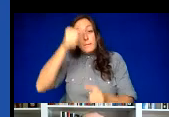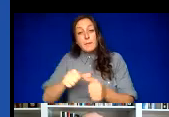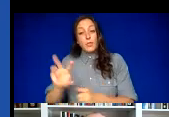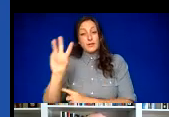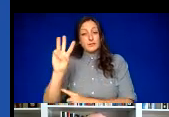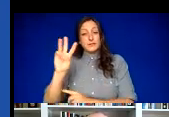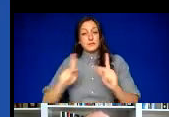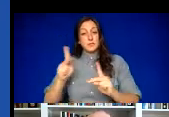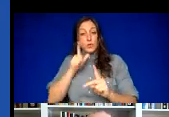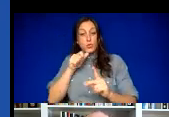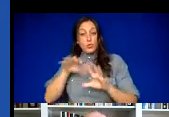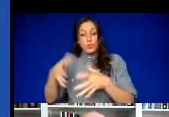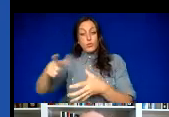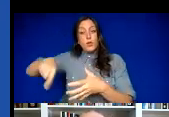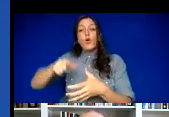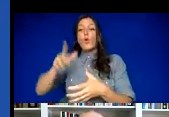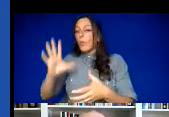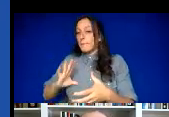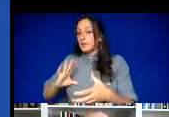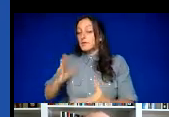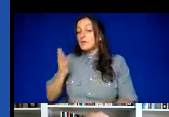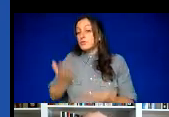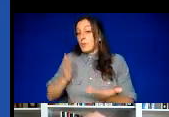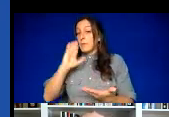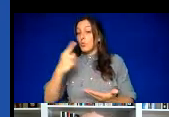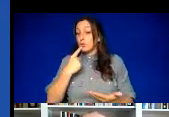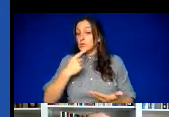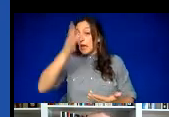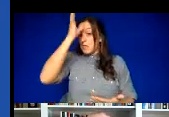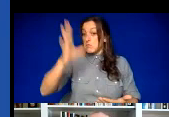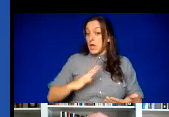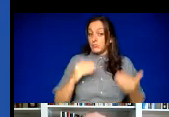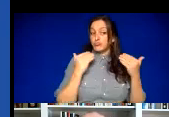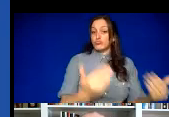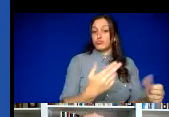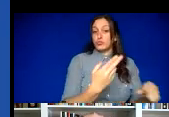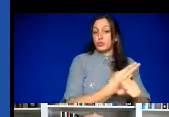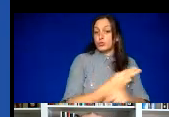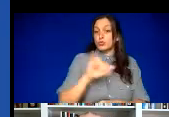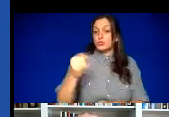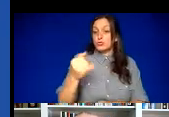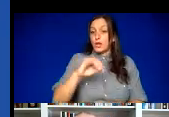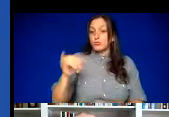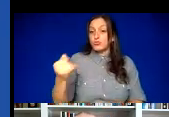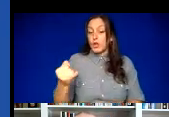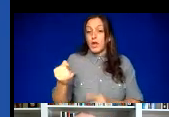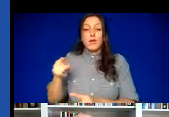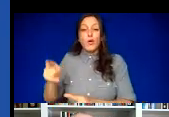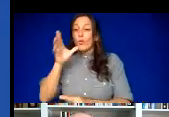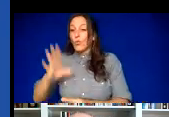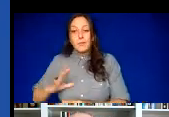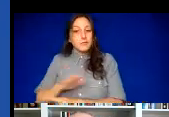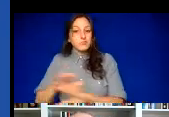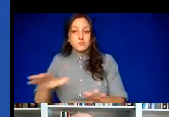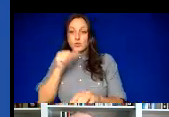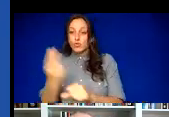be that only women might be excluded going forward, or of a certain age might be excluded going forward.